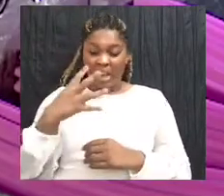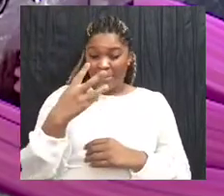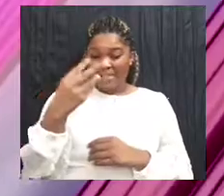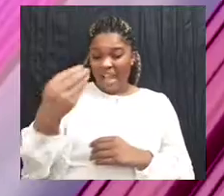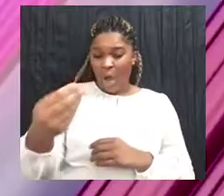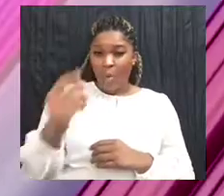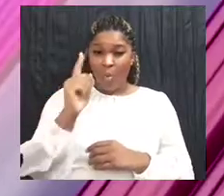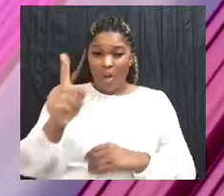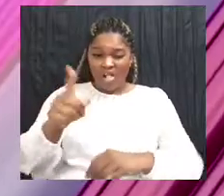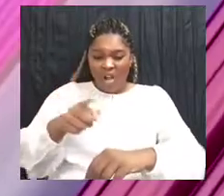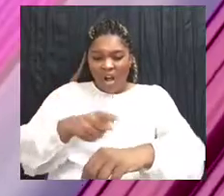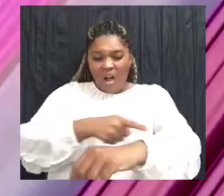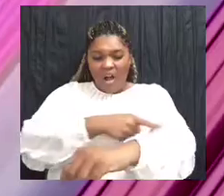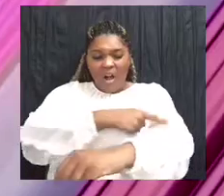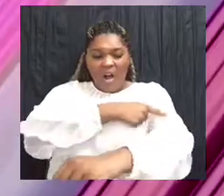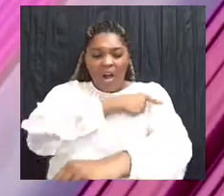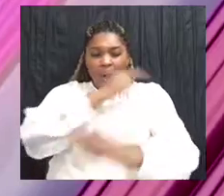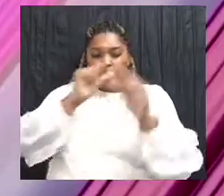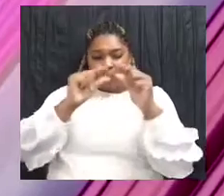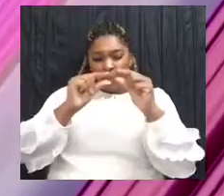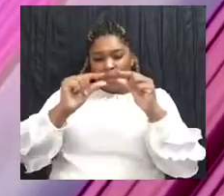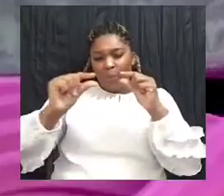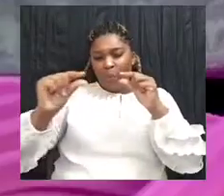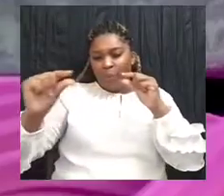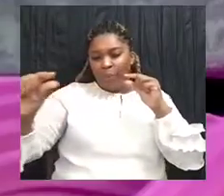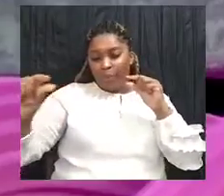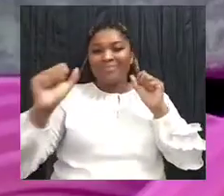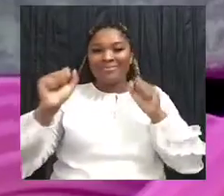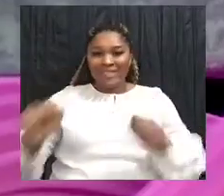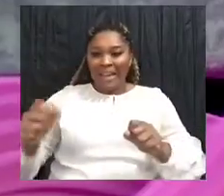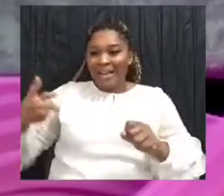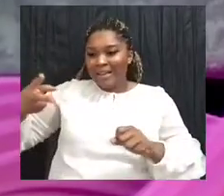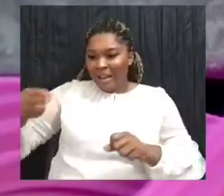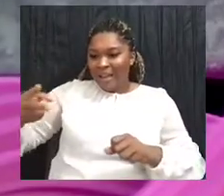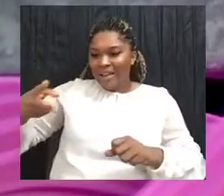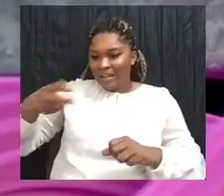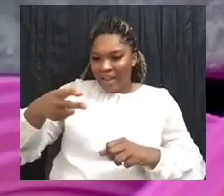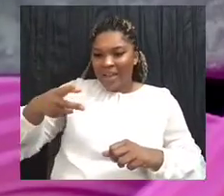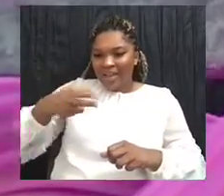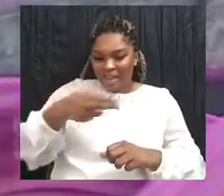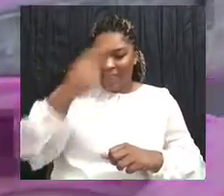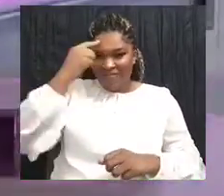long continuous stream to be cut into bite-sized pieces later on.